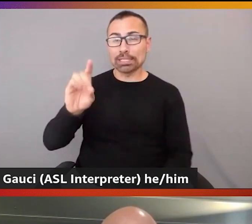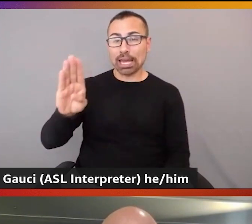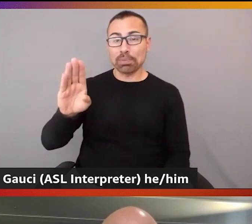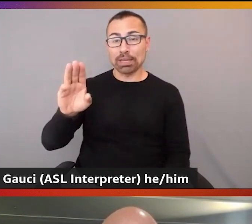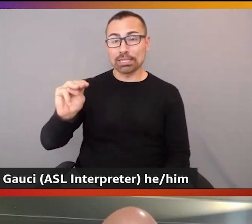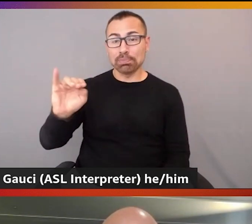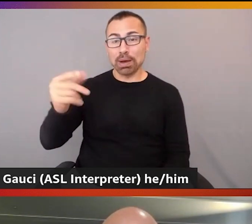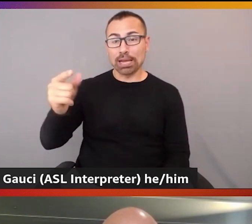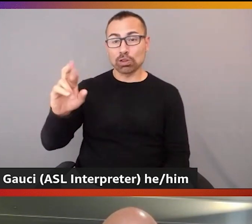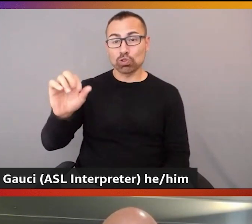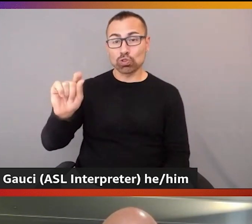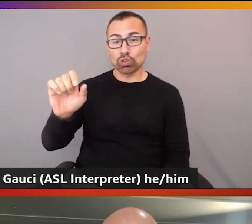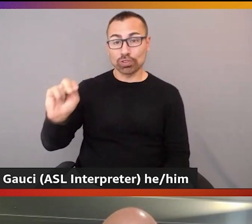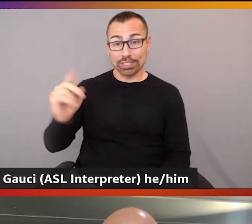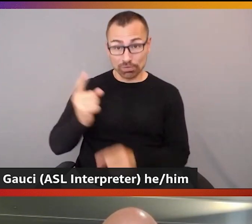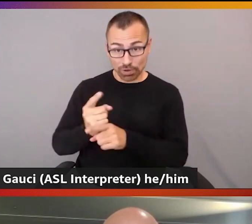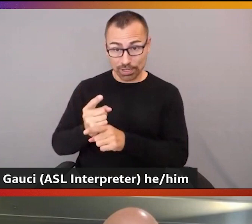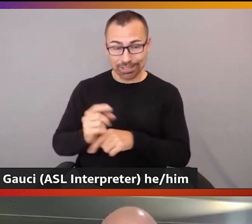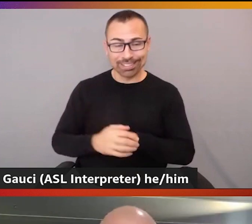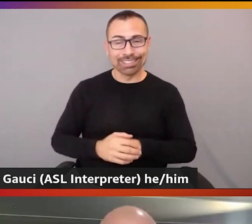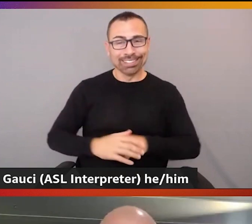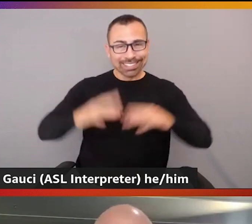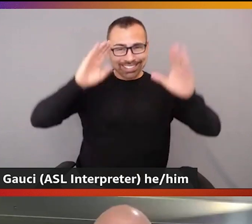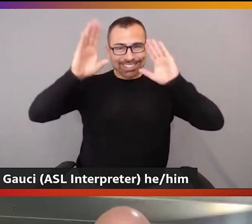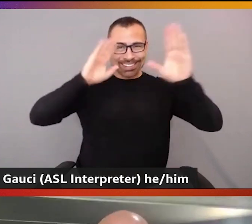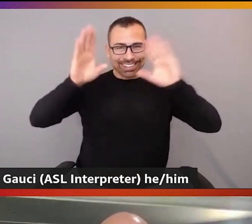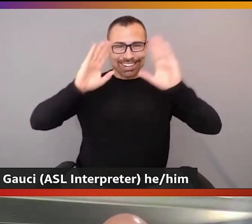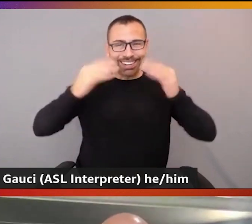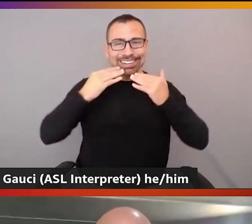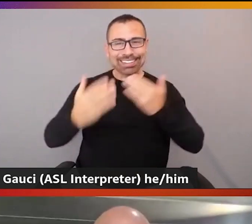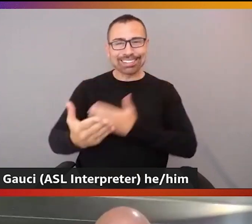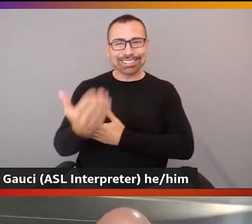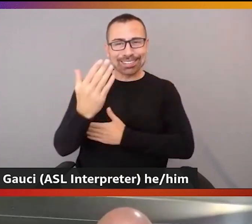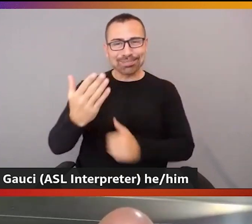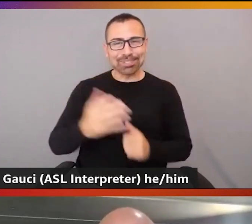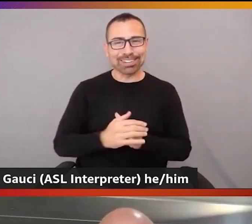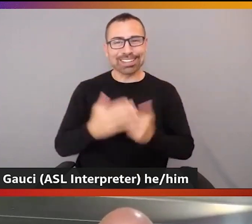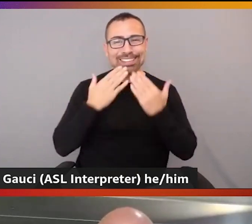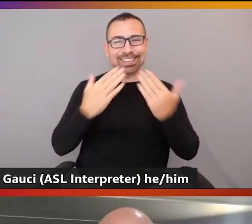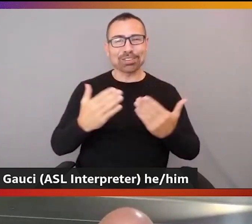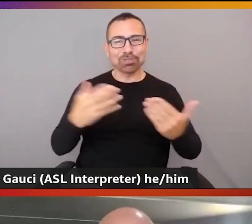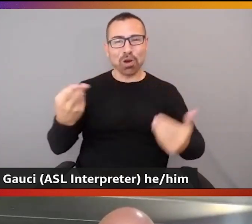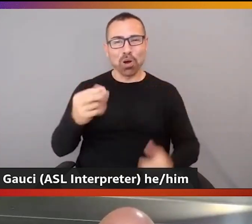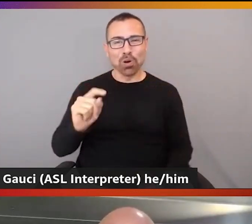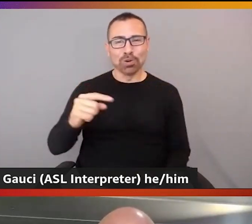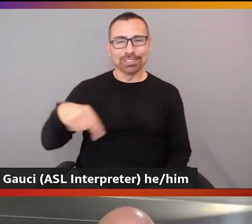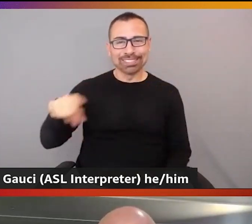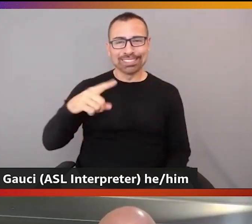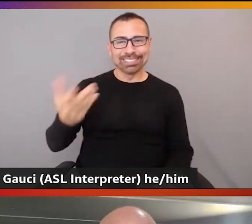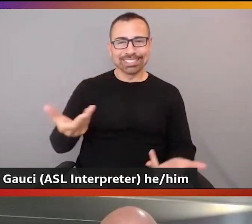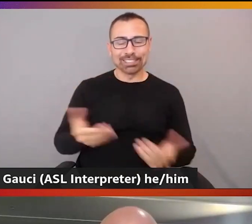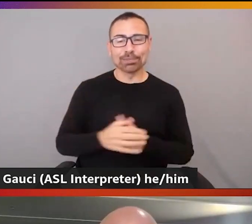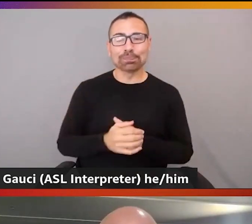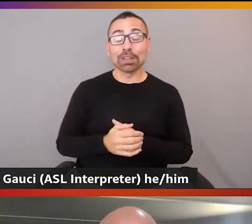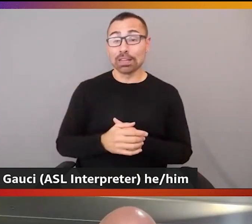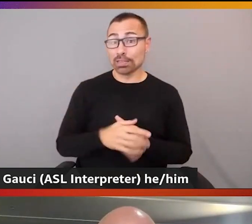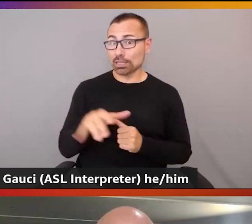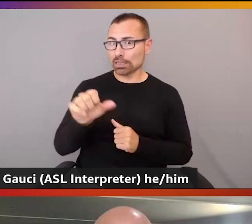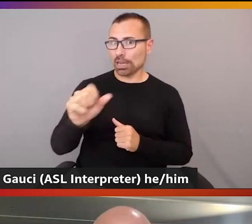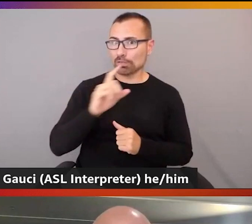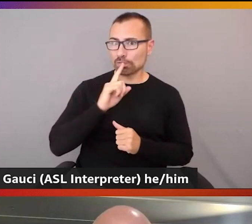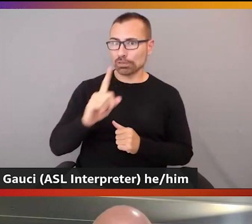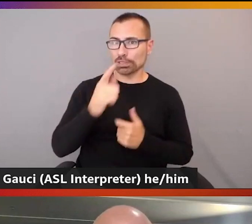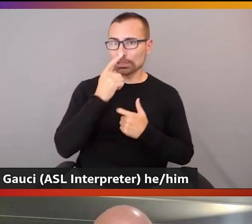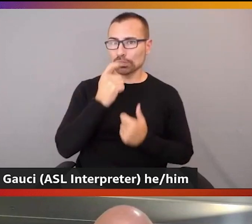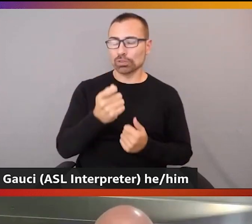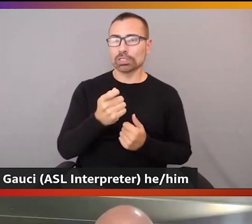John? That's right. Hey guys, good morning. Thanks for hosting us here. It's been a really